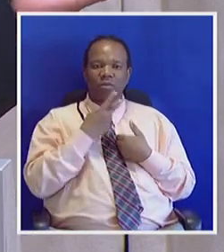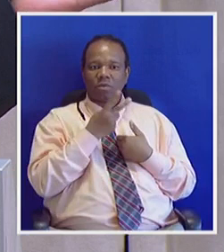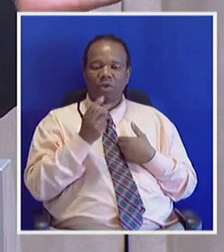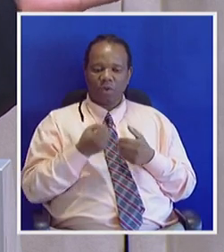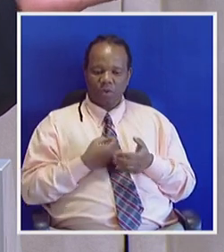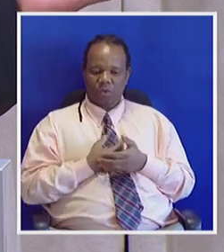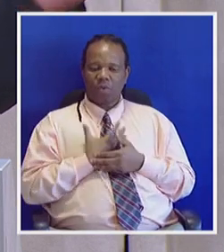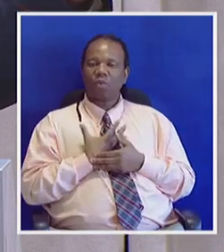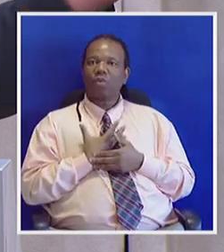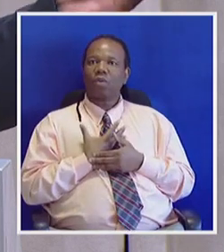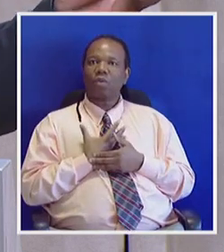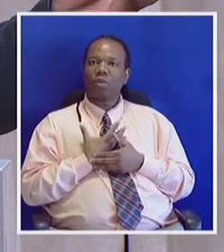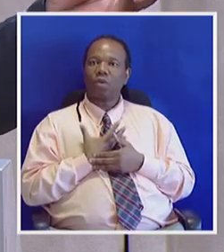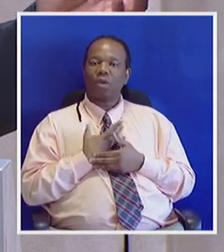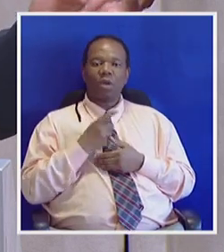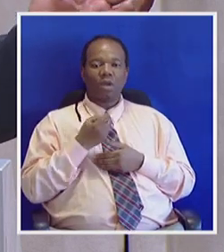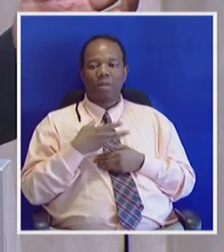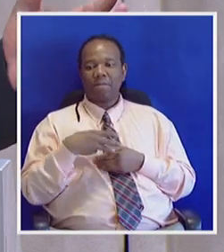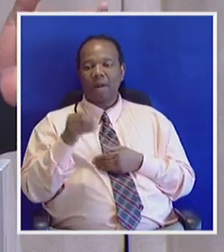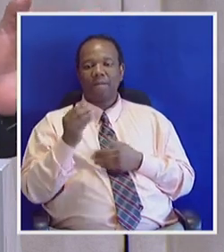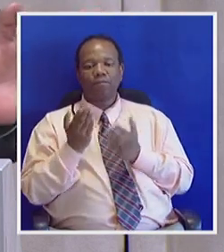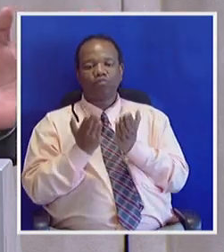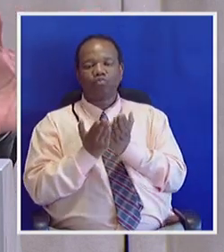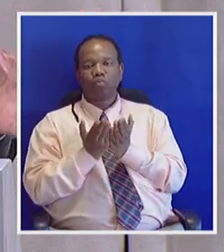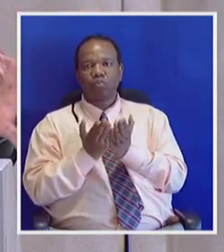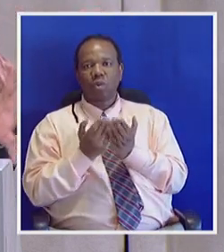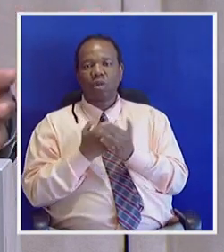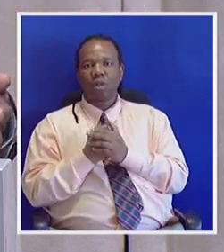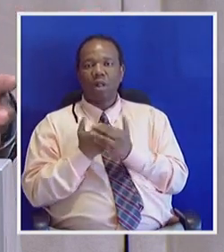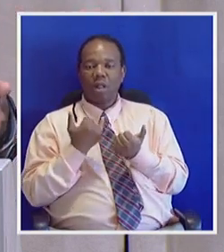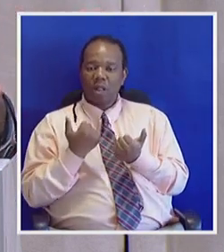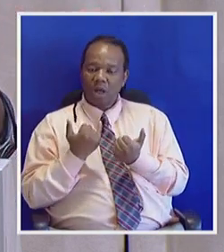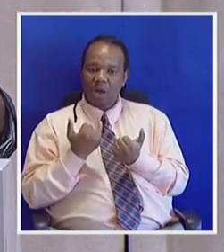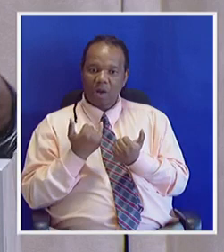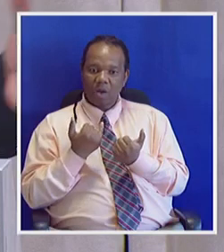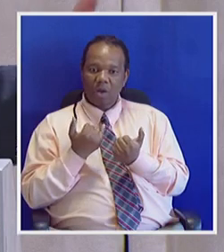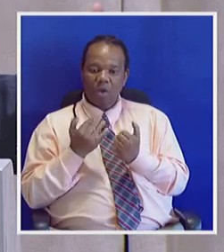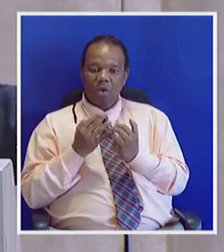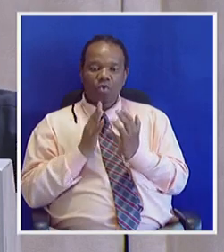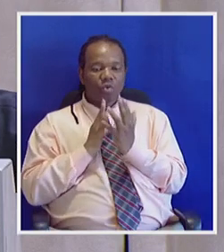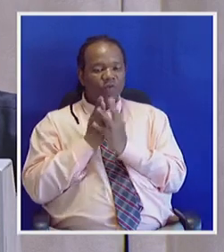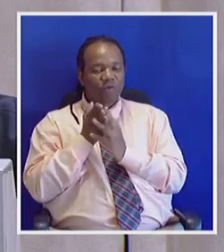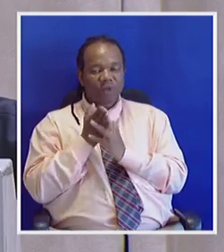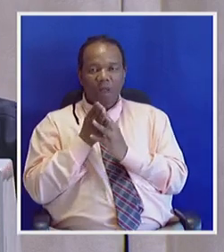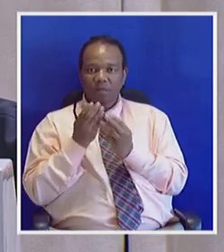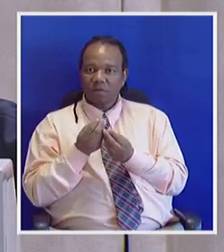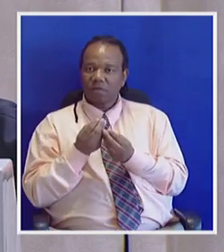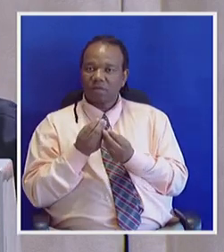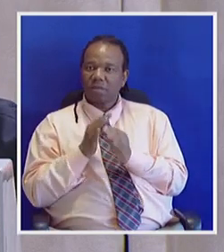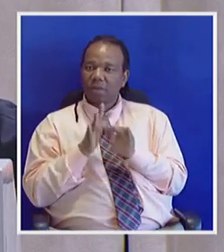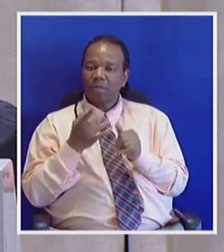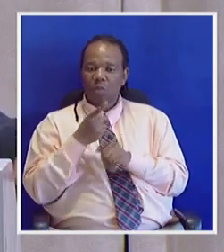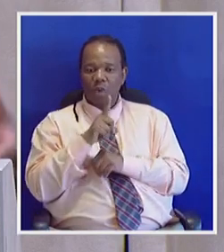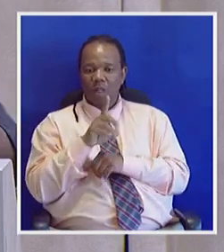people who've gone into schools. The universal access that we now have in schools is well over